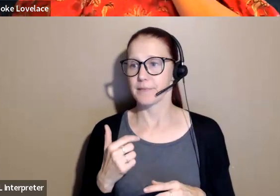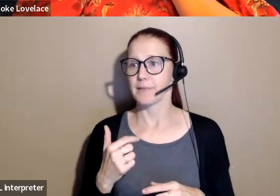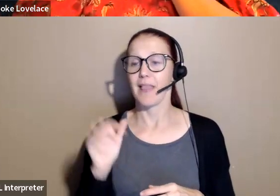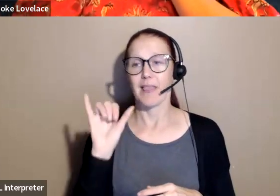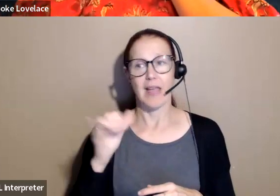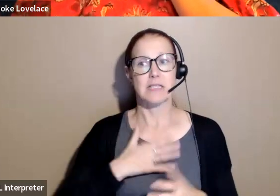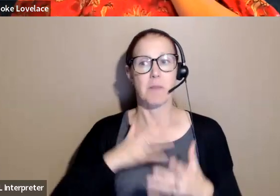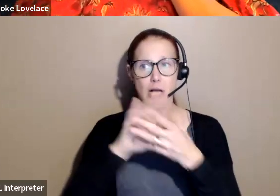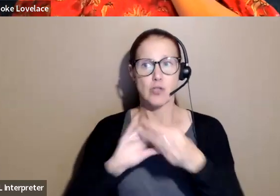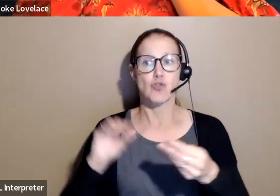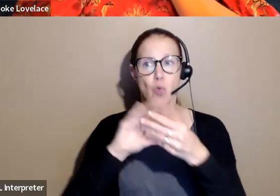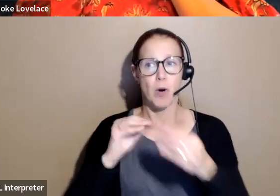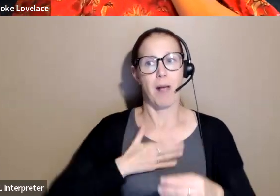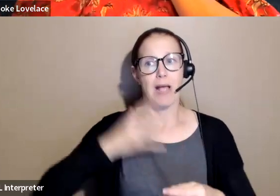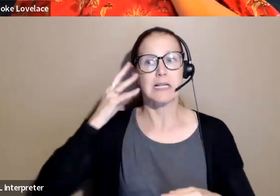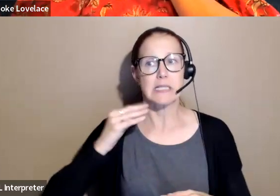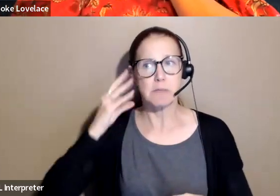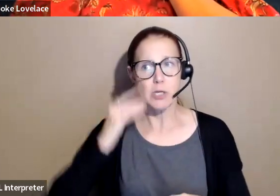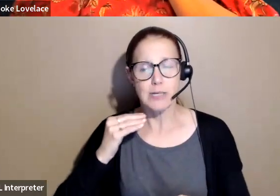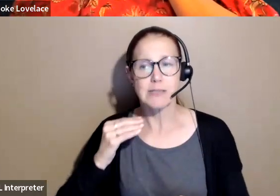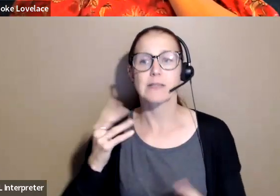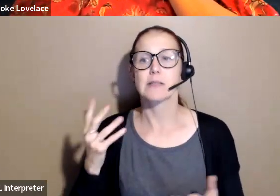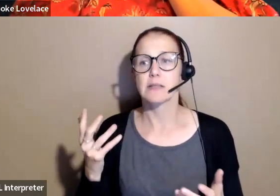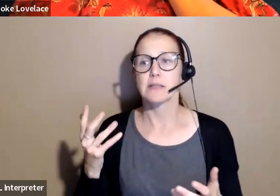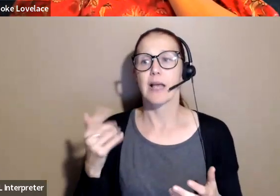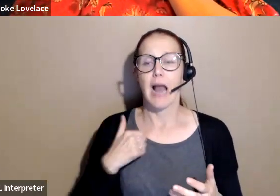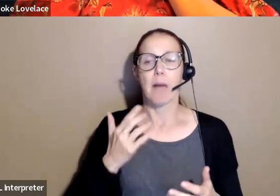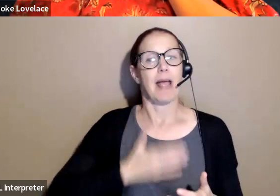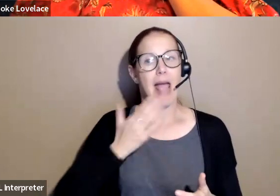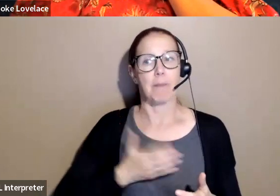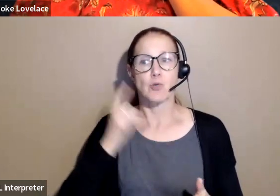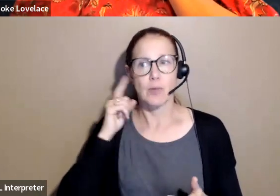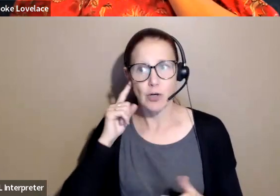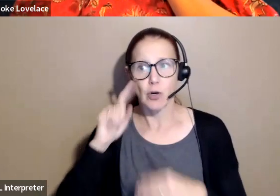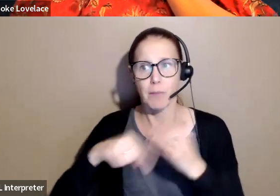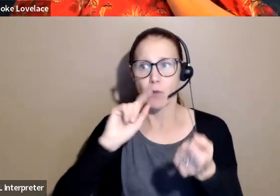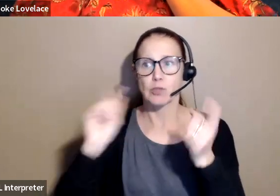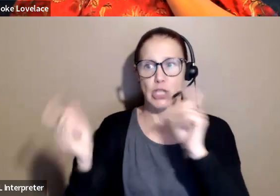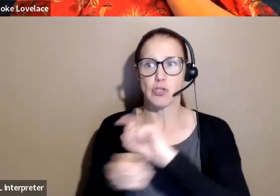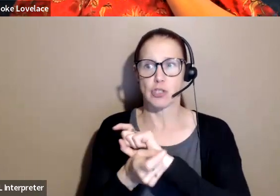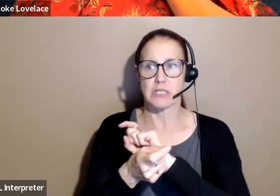had, and I'm glad that there are changes.